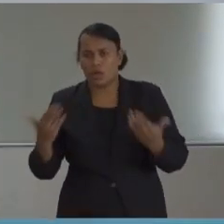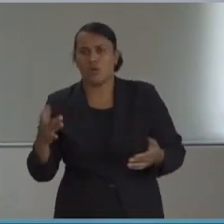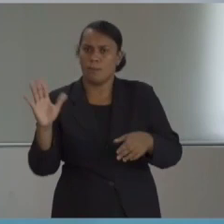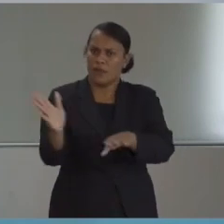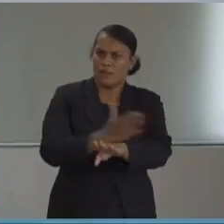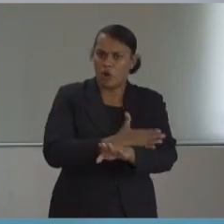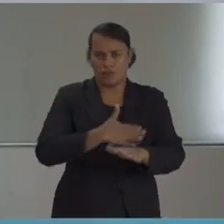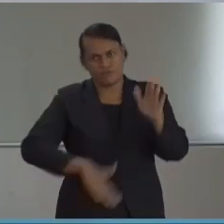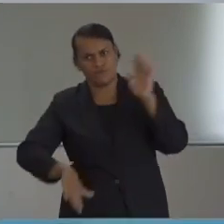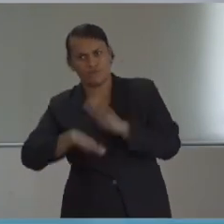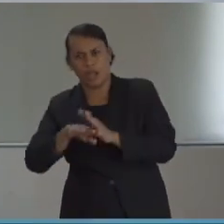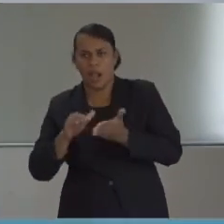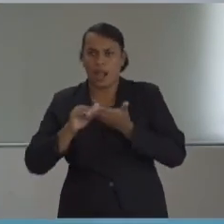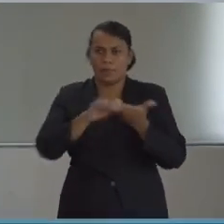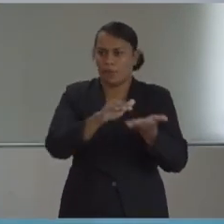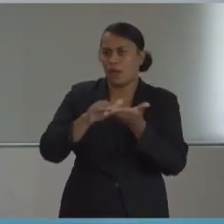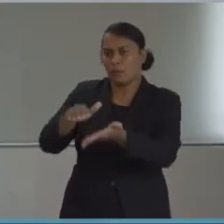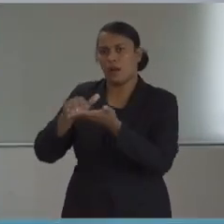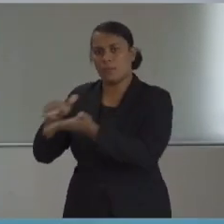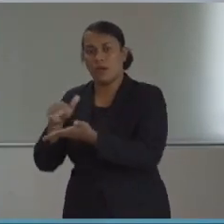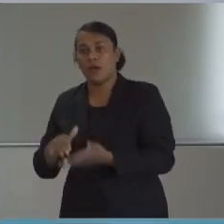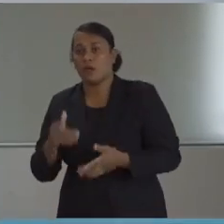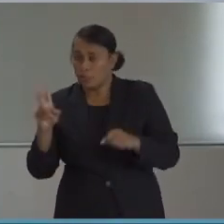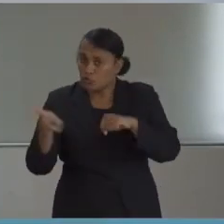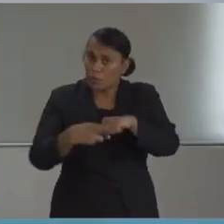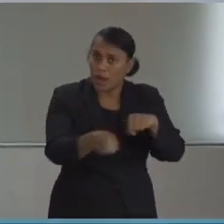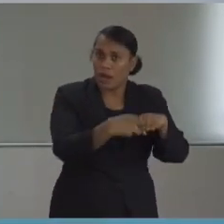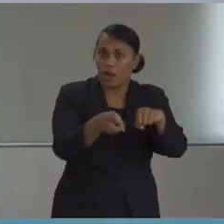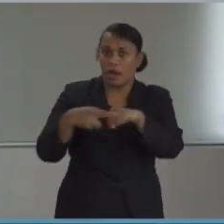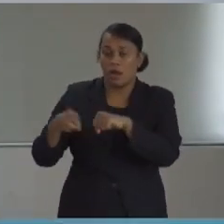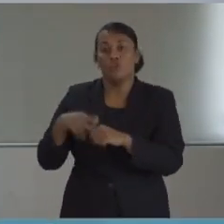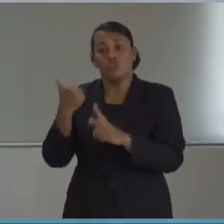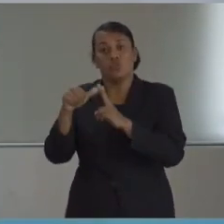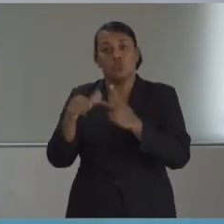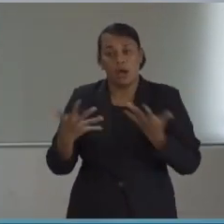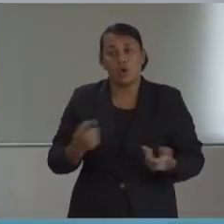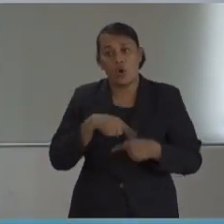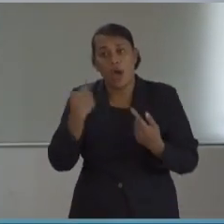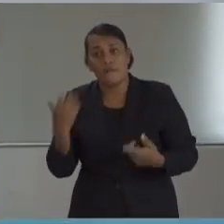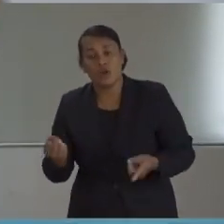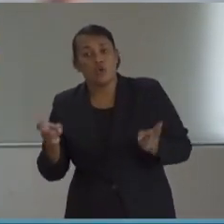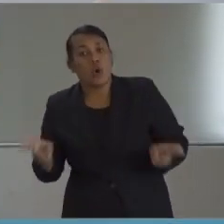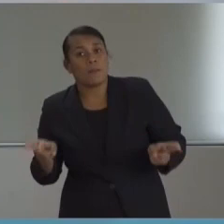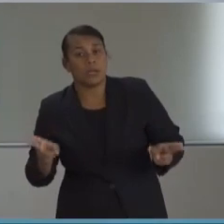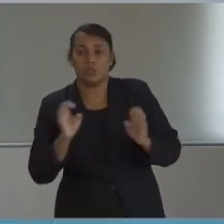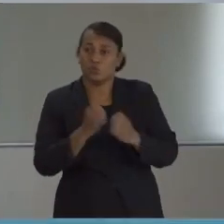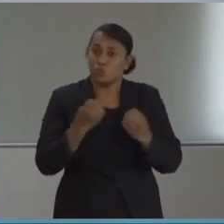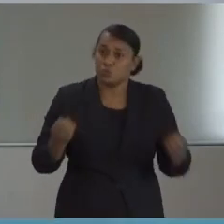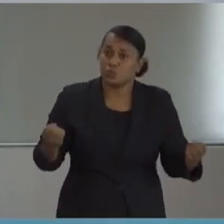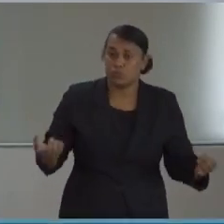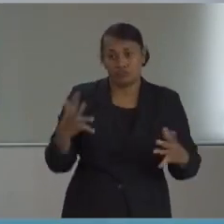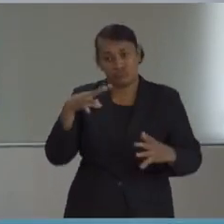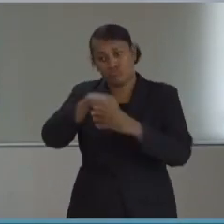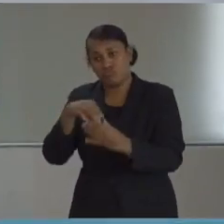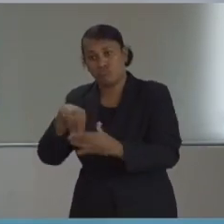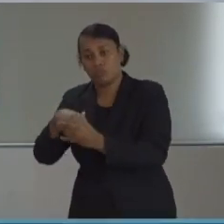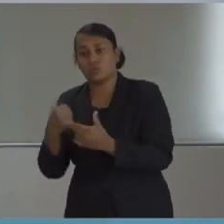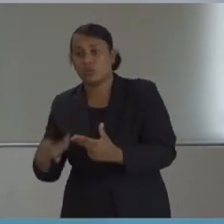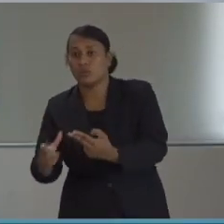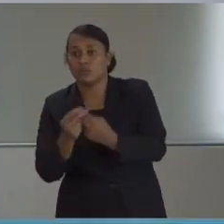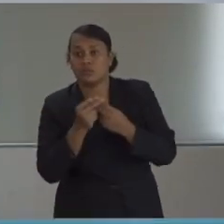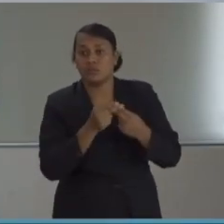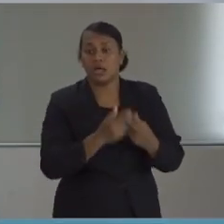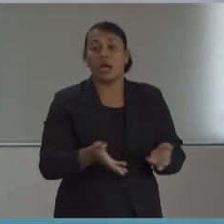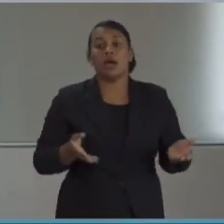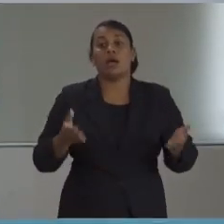full restoration. And of course, we have the normal equipment that goes with that. For those areas that need vehicles